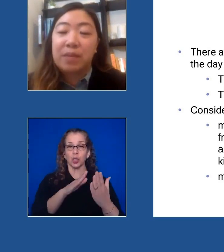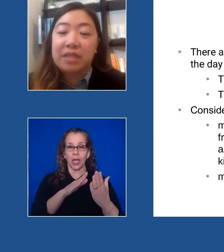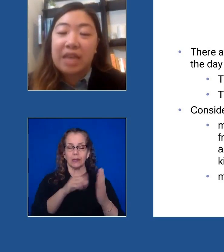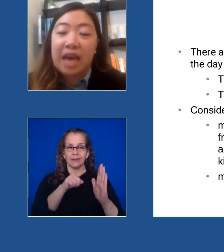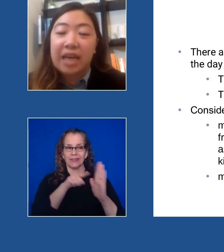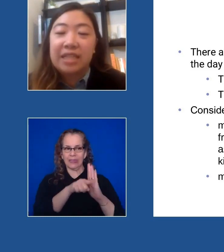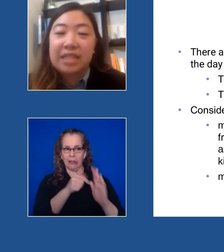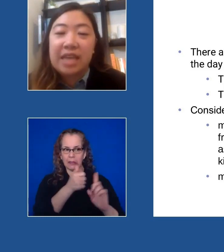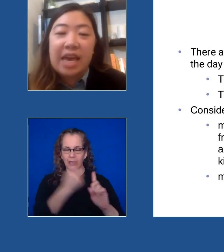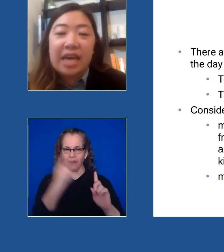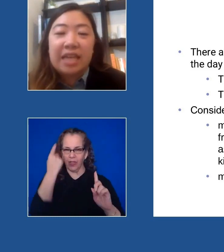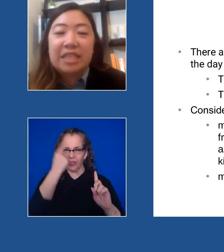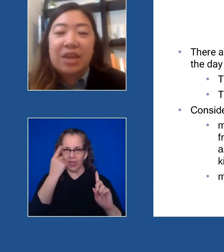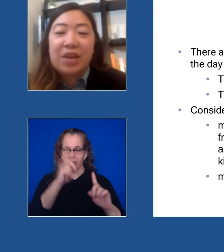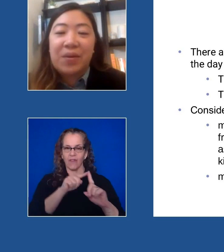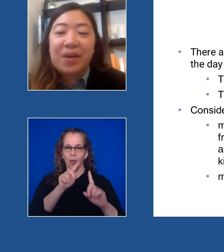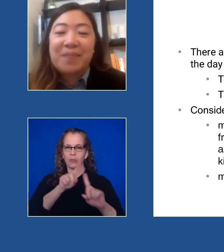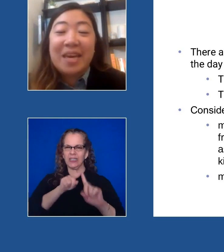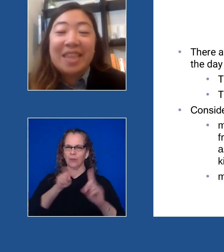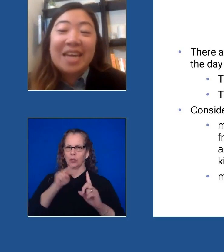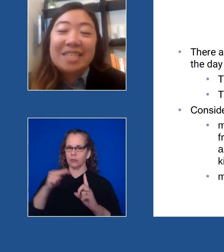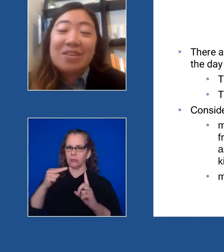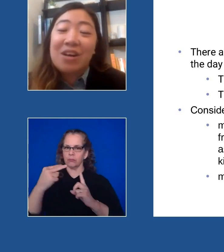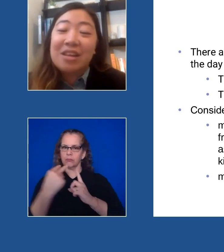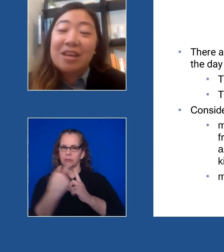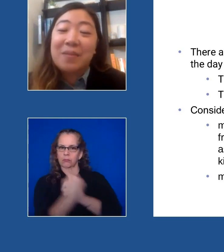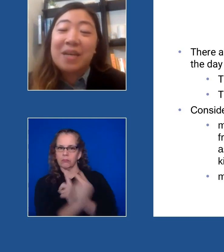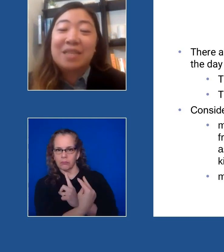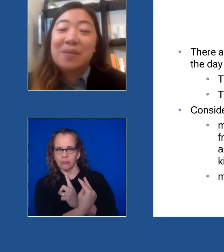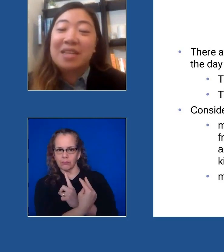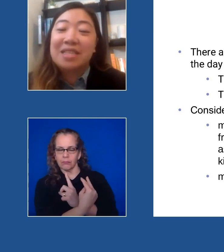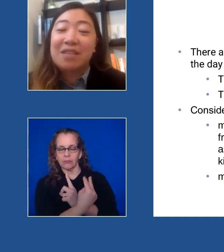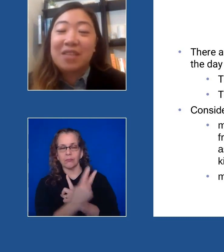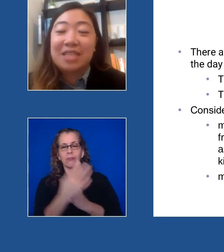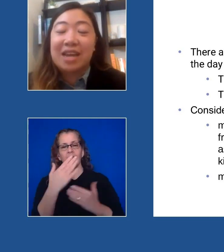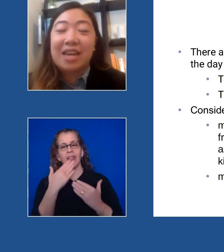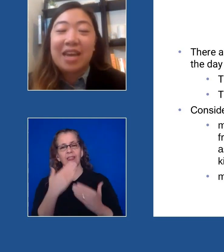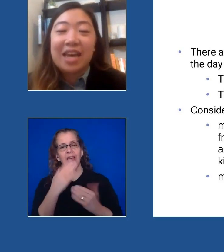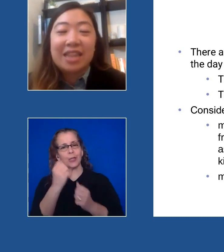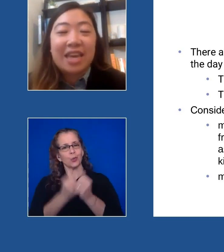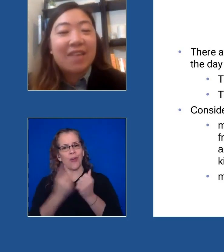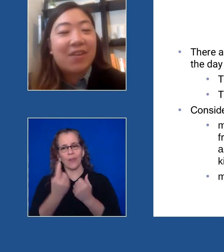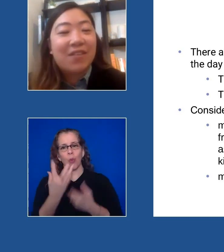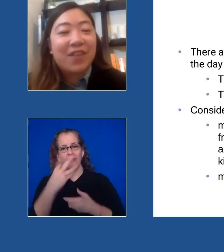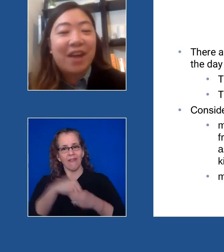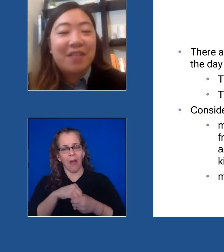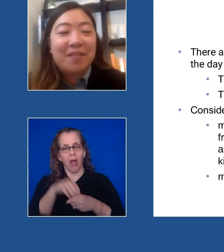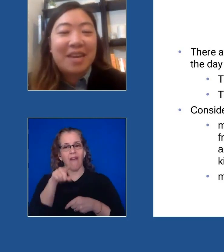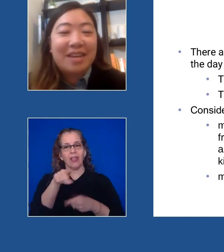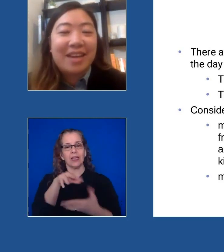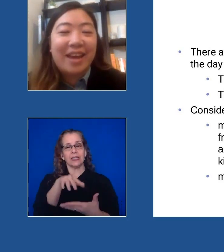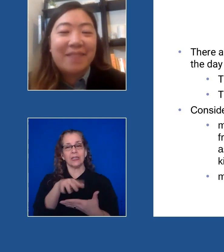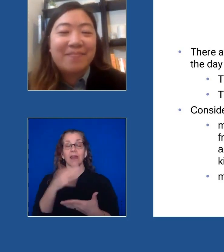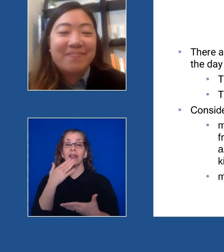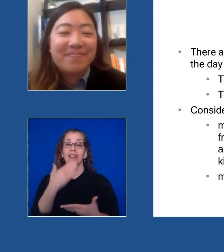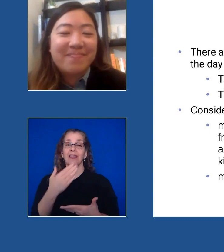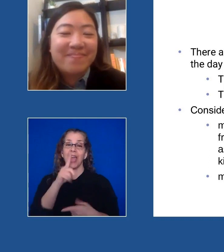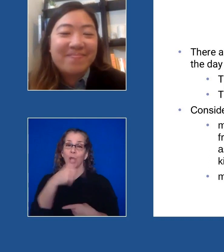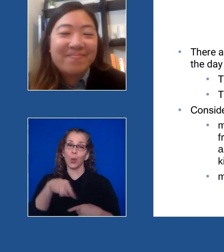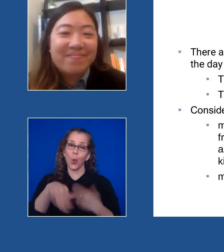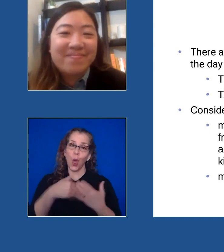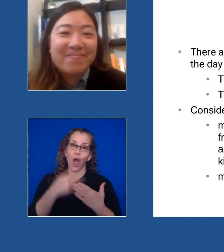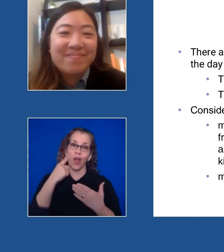from multiple sides. So big thanks to all the participants of this study, and thank you all for having me here today.